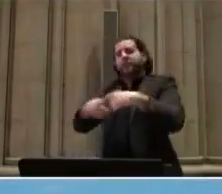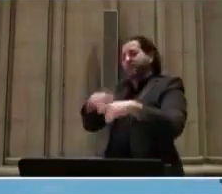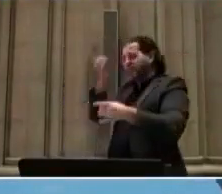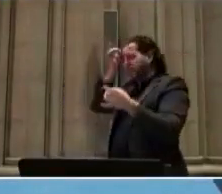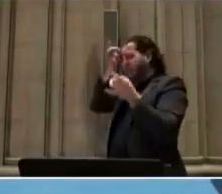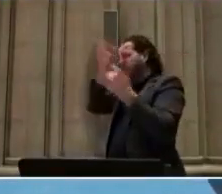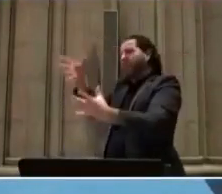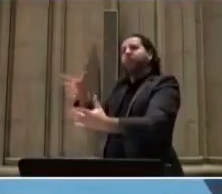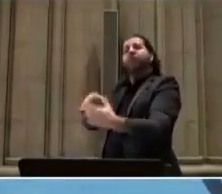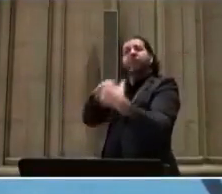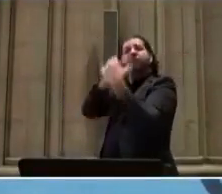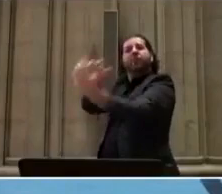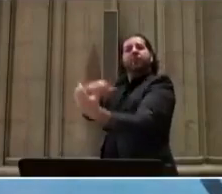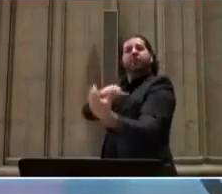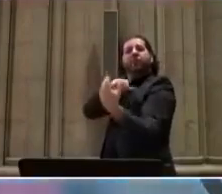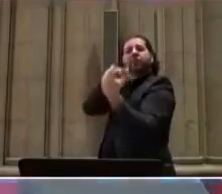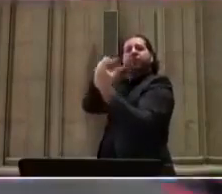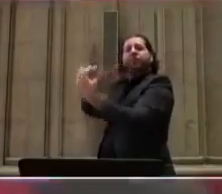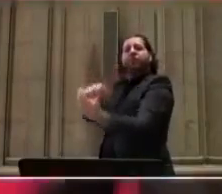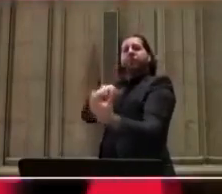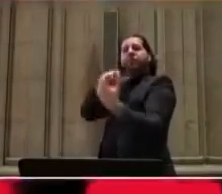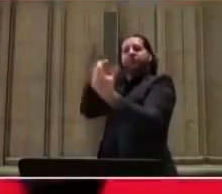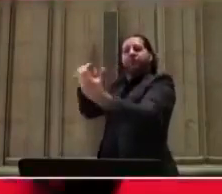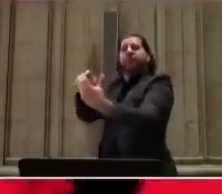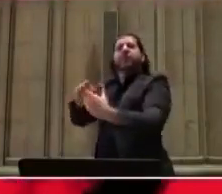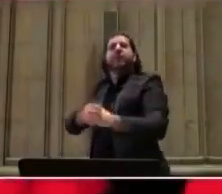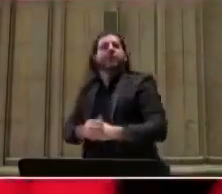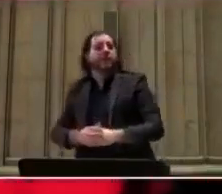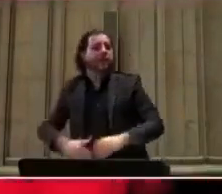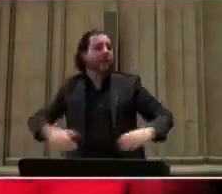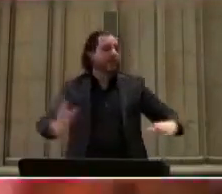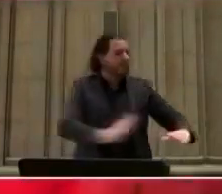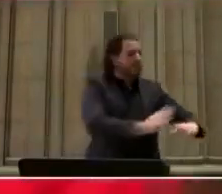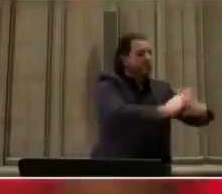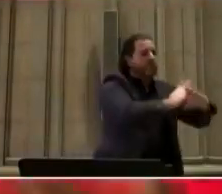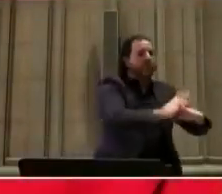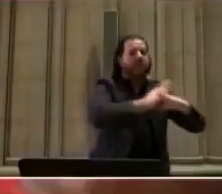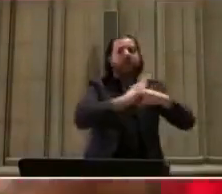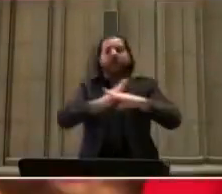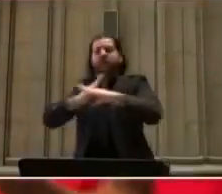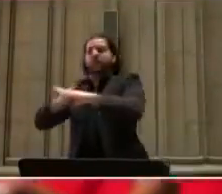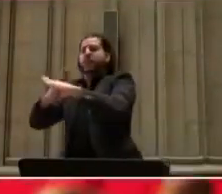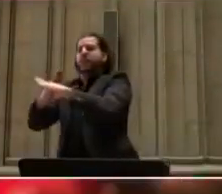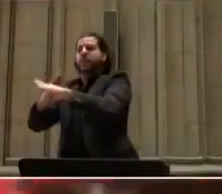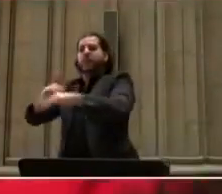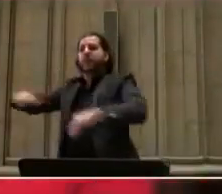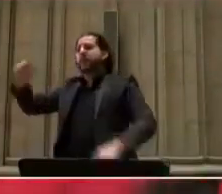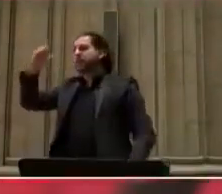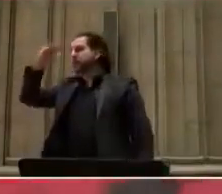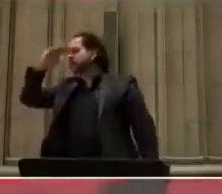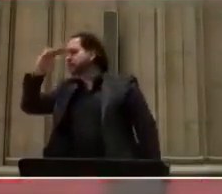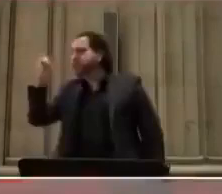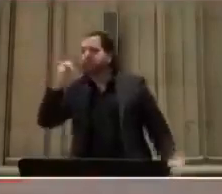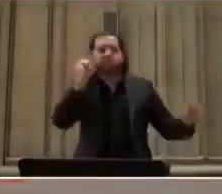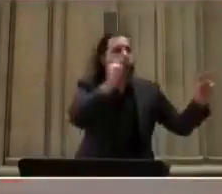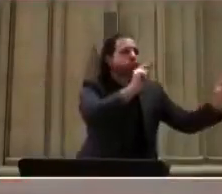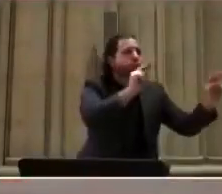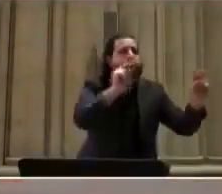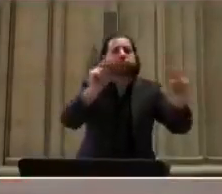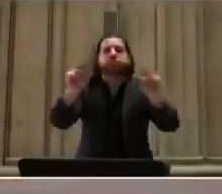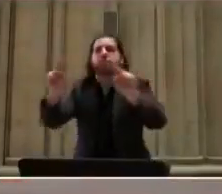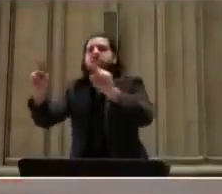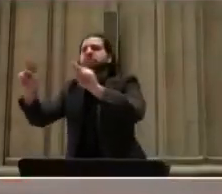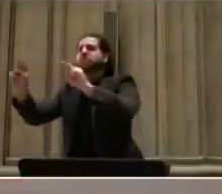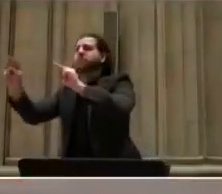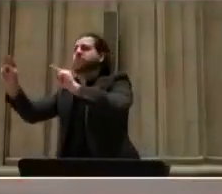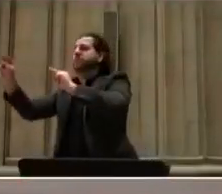perilous fight, o'er the ramparts we watched were so